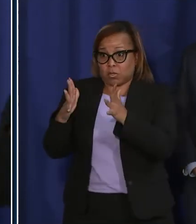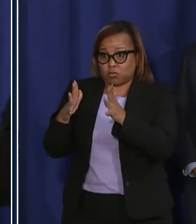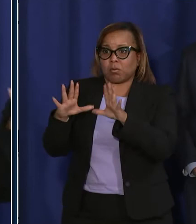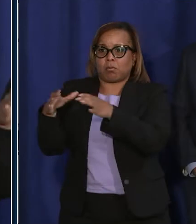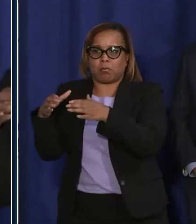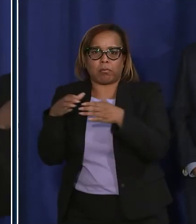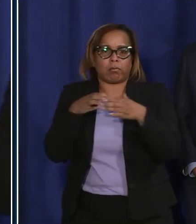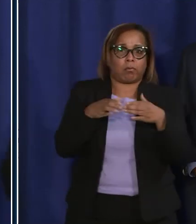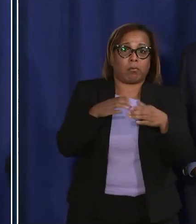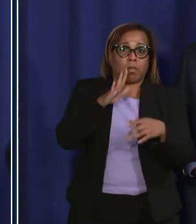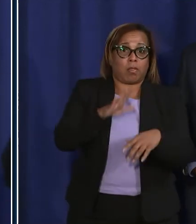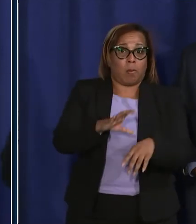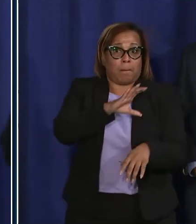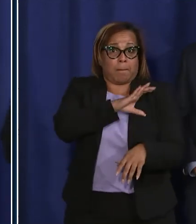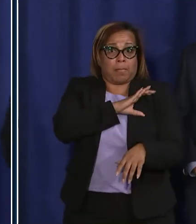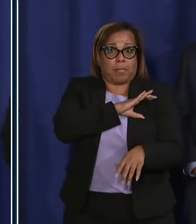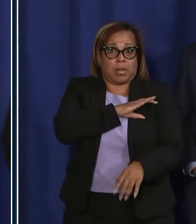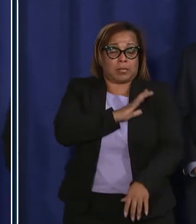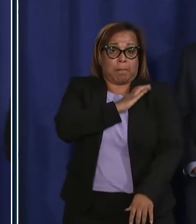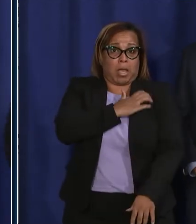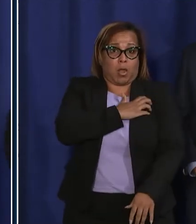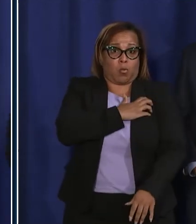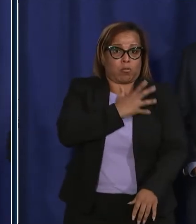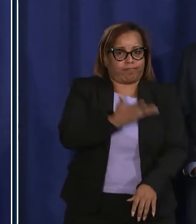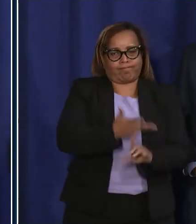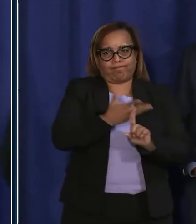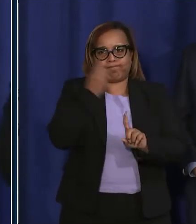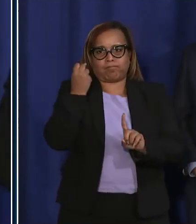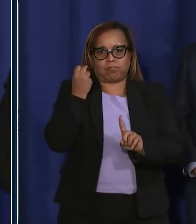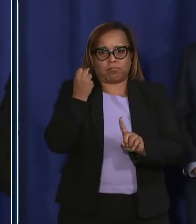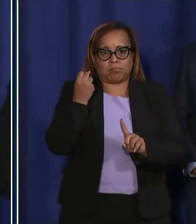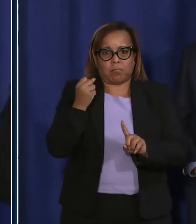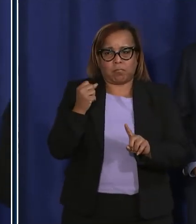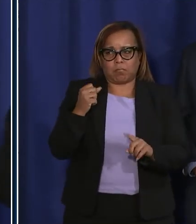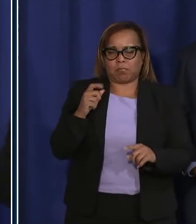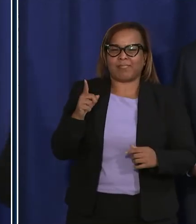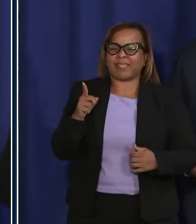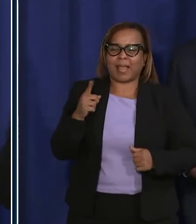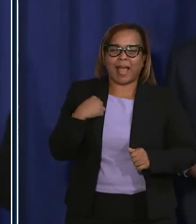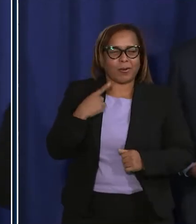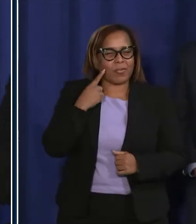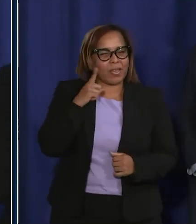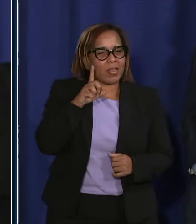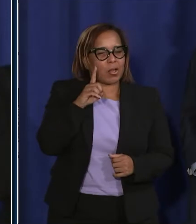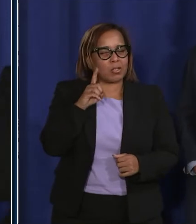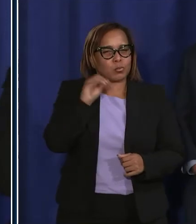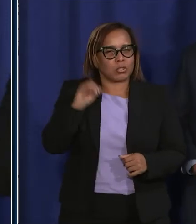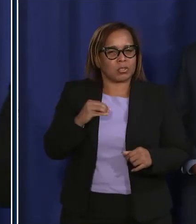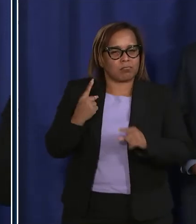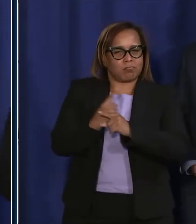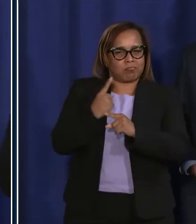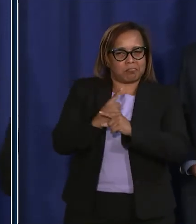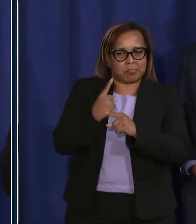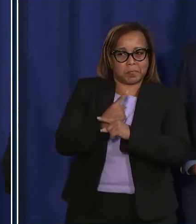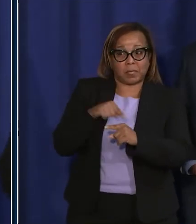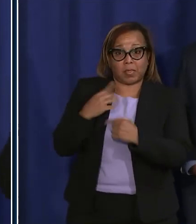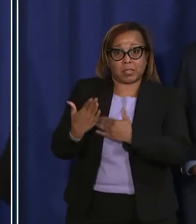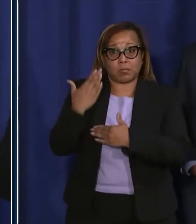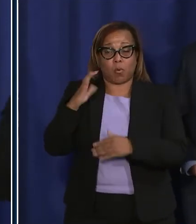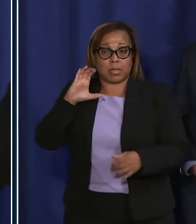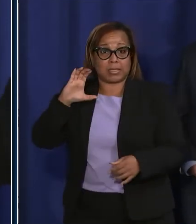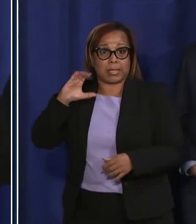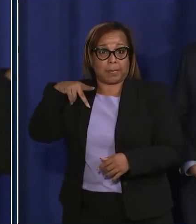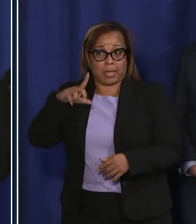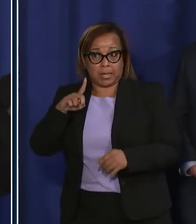being stripped of their police powers. Is that what's happening? I don't think that's 100% accurate. Since this morning,